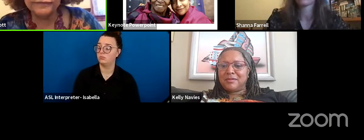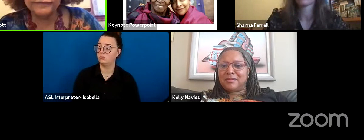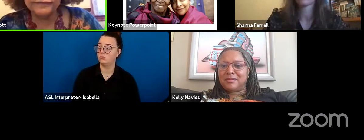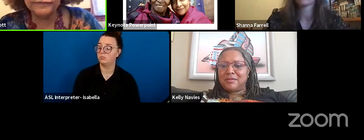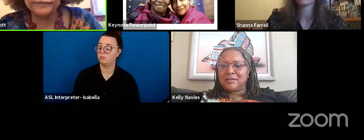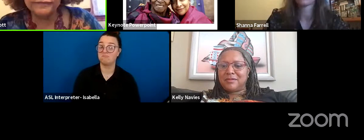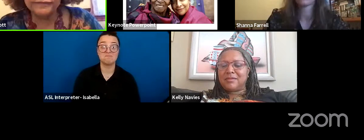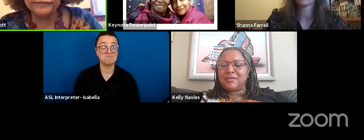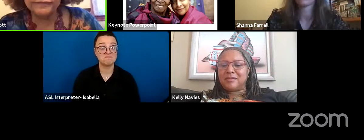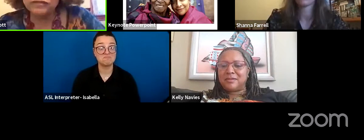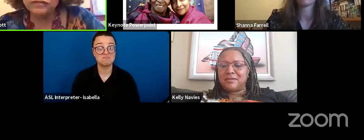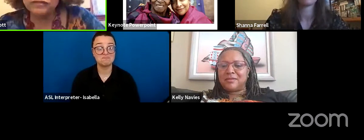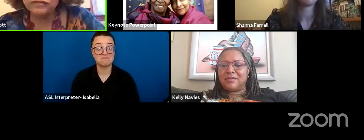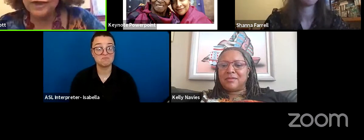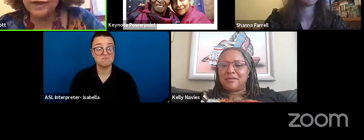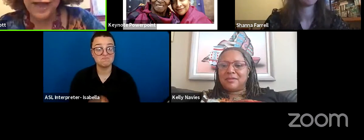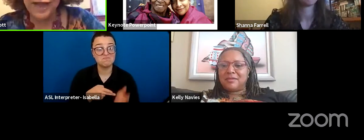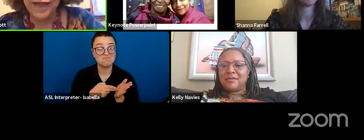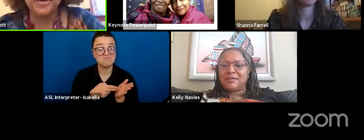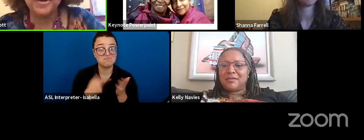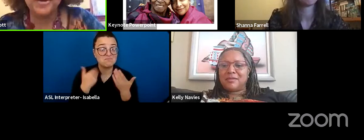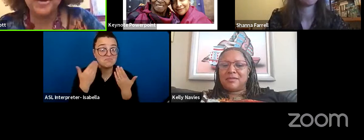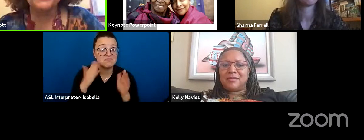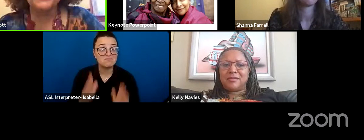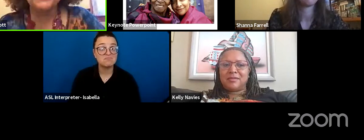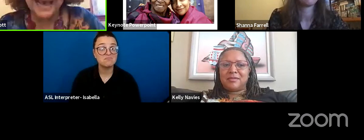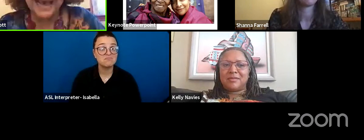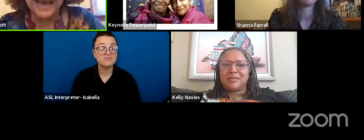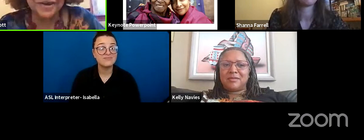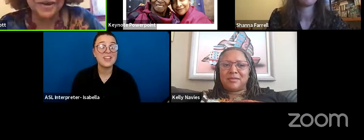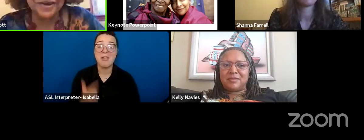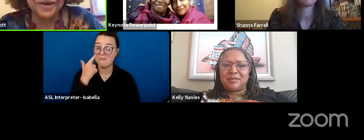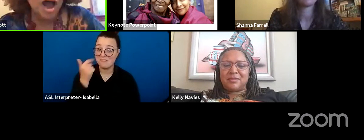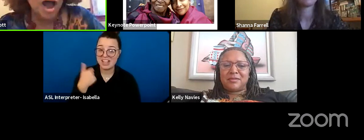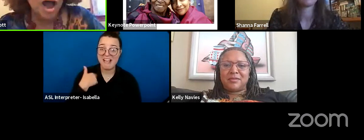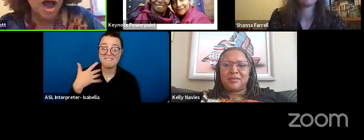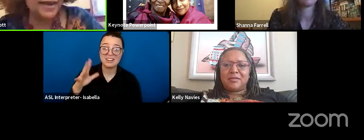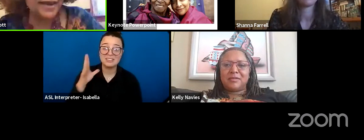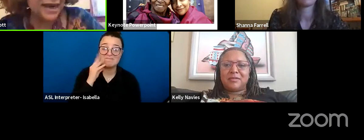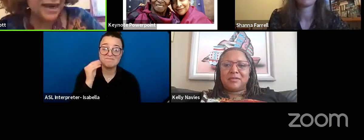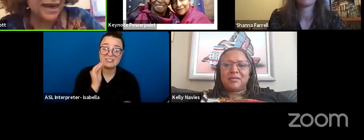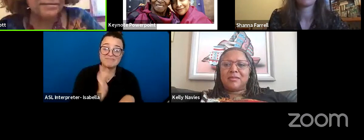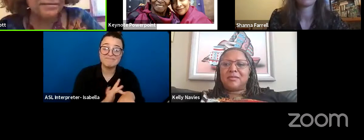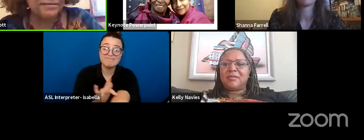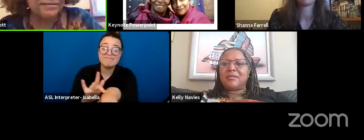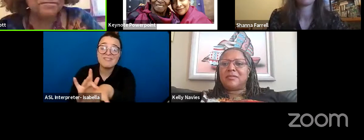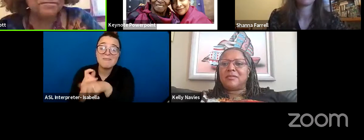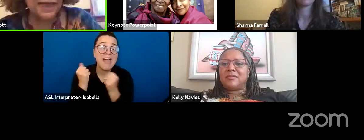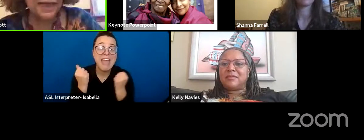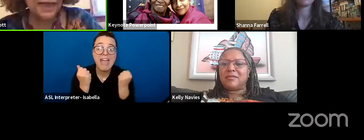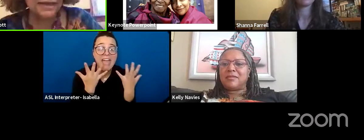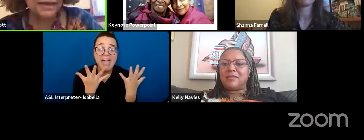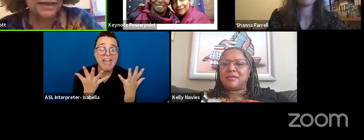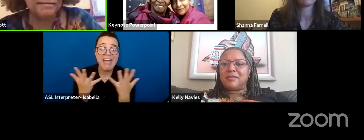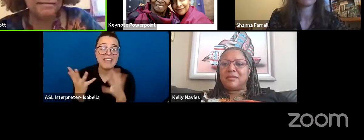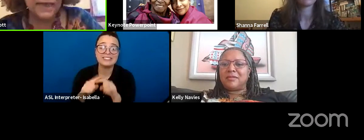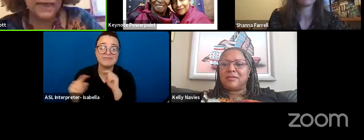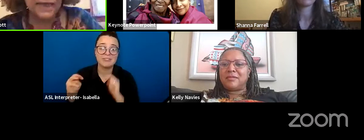I really don't know, because I've worked with a lot of materials. In the back of my head, it might be